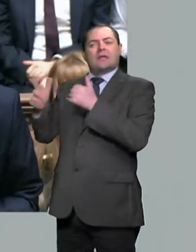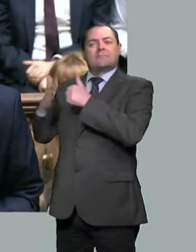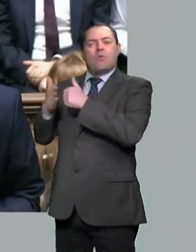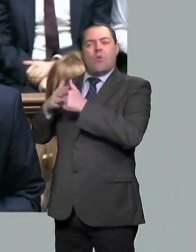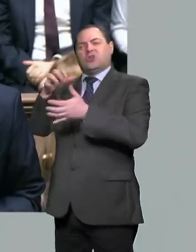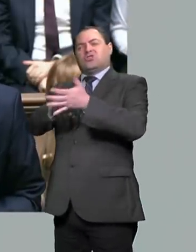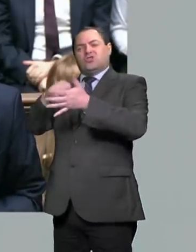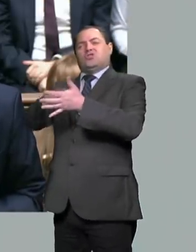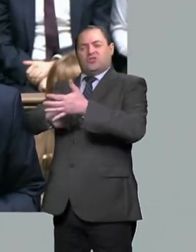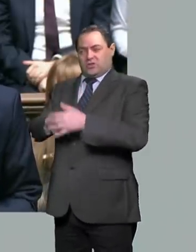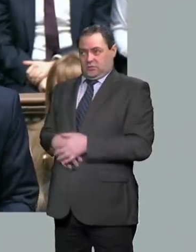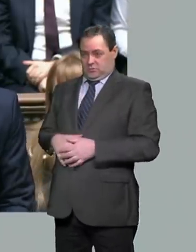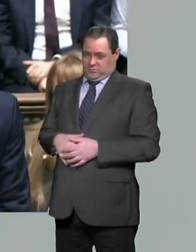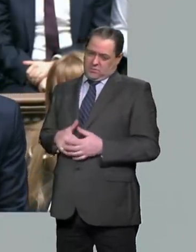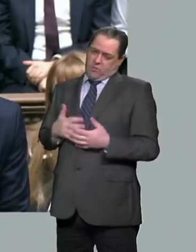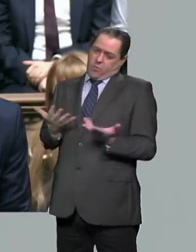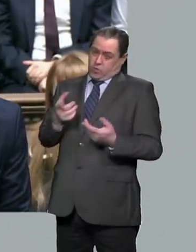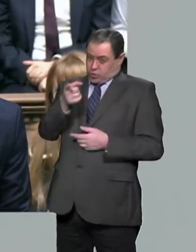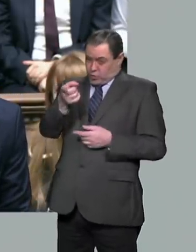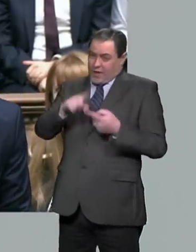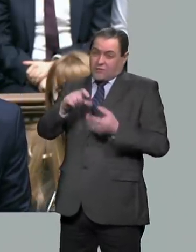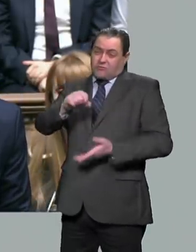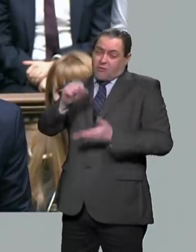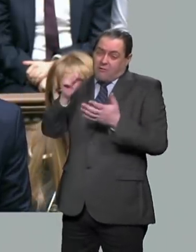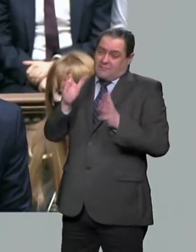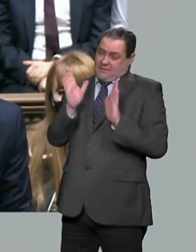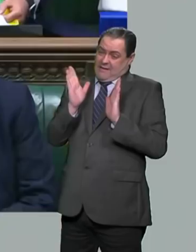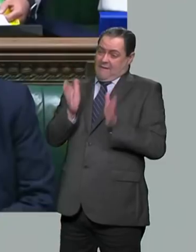someone else to tell him that he and the Chancellor are having to raise